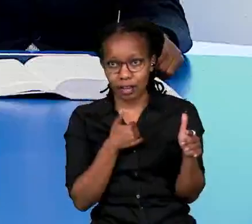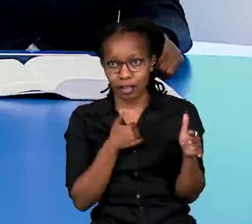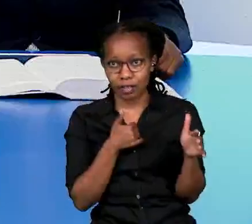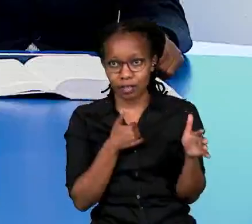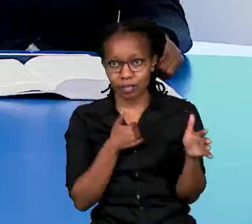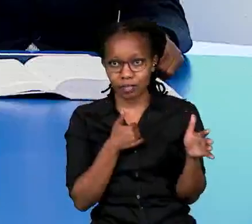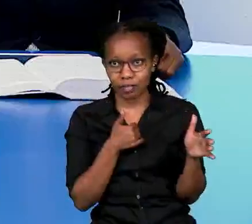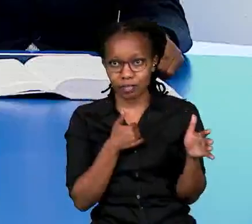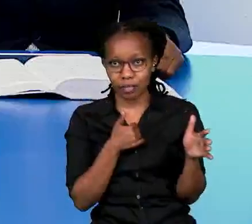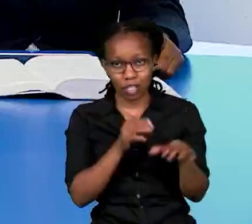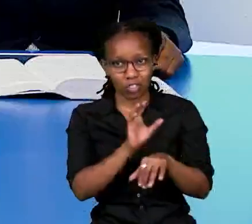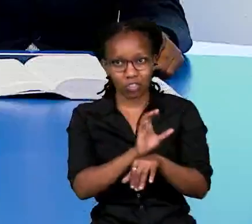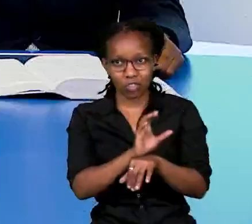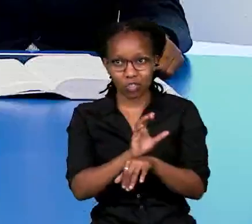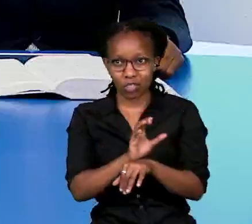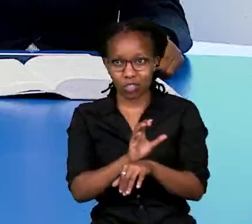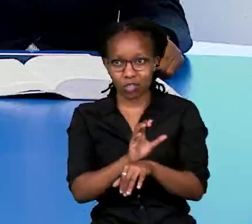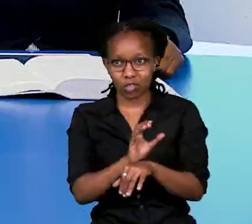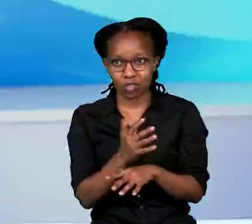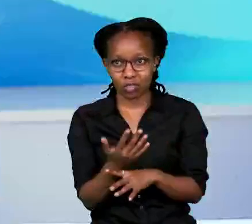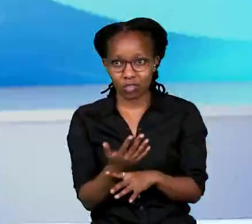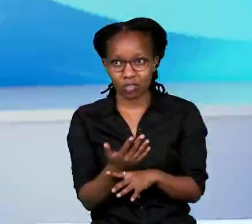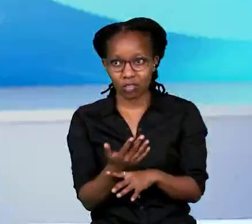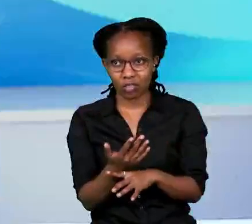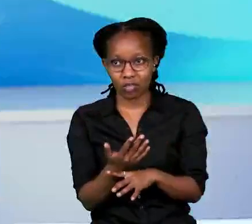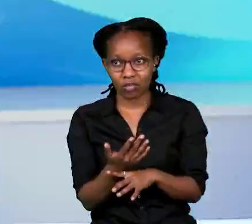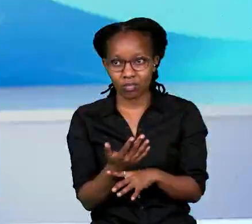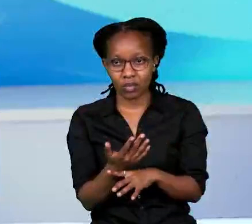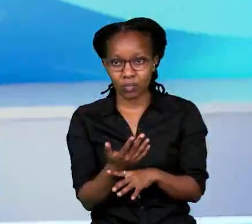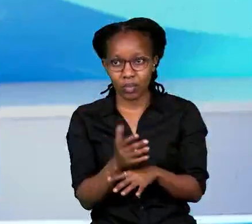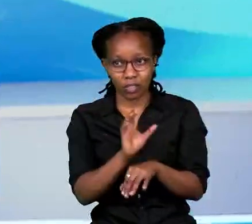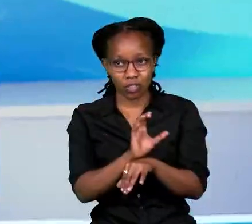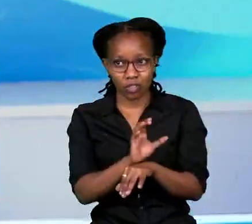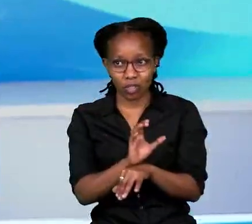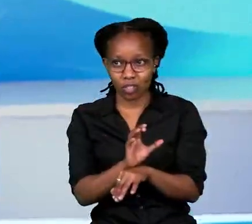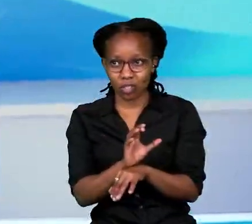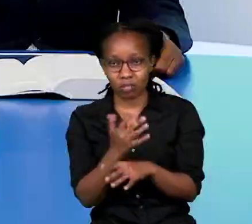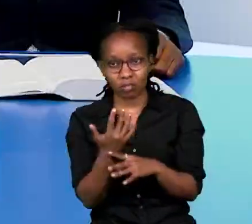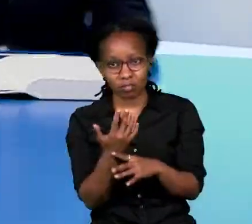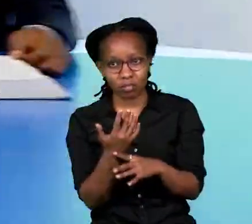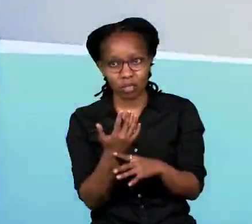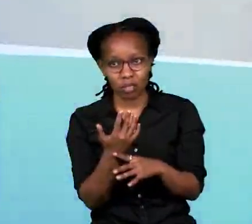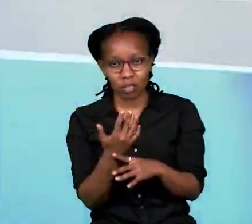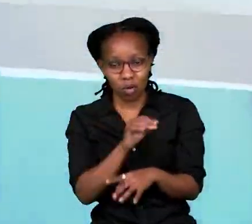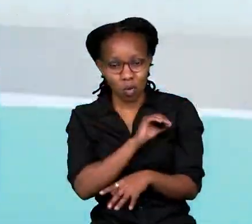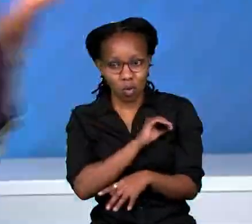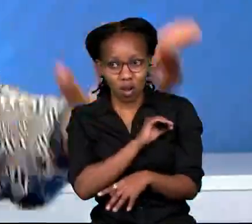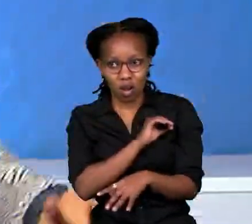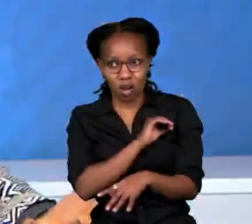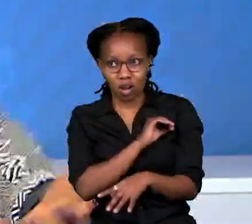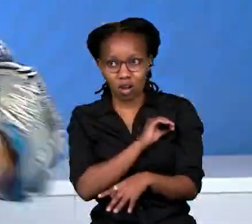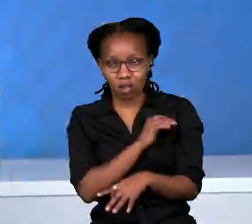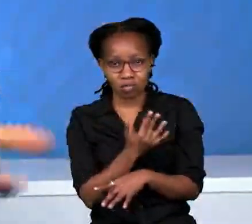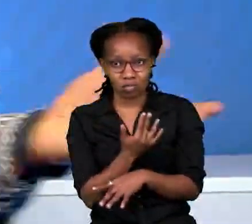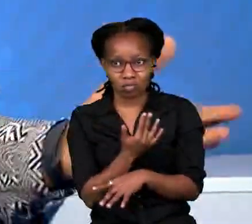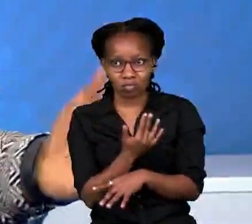pops churches. Me and you woke up and we decided, hey, well, let's start a church. That church will be run by our own flesh rules, and